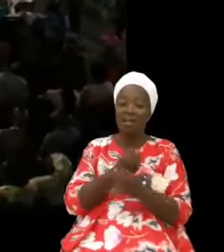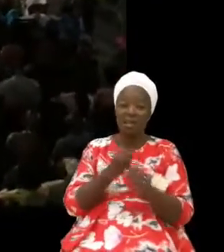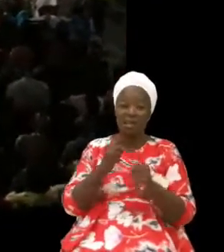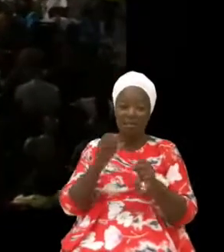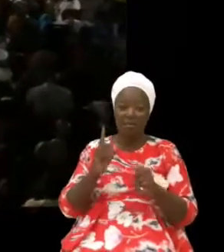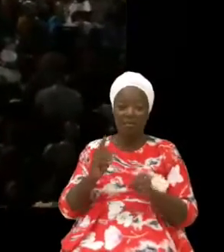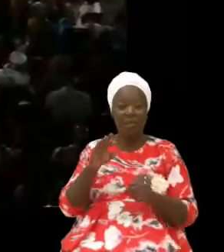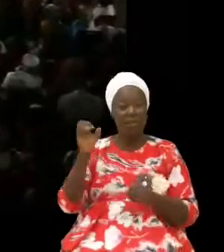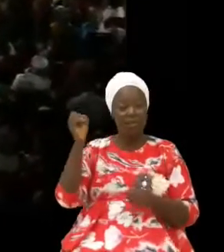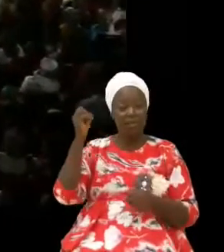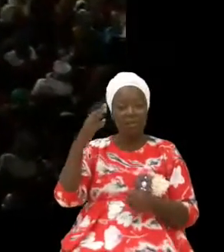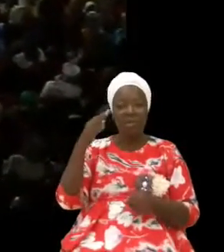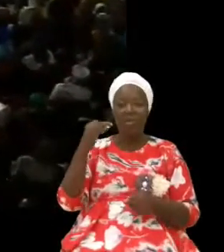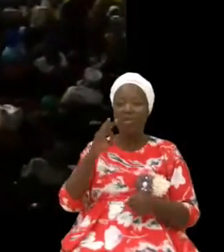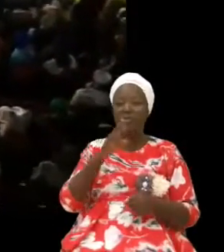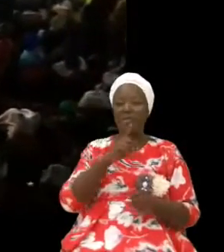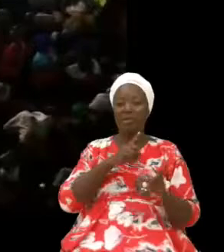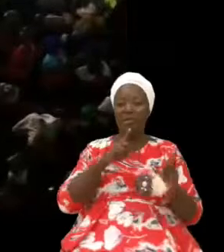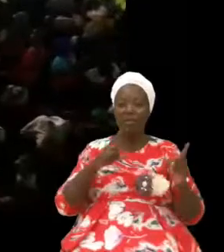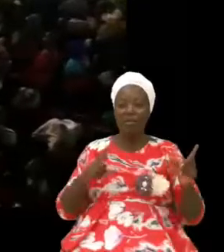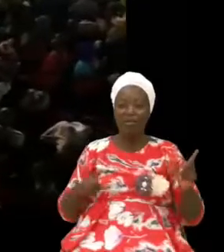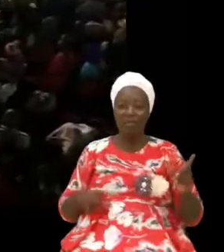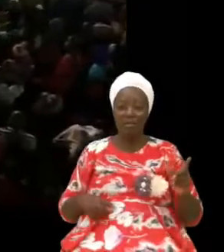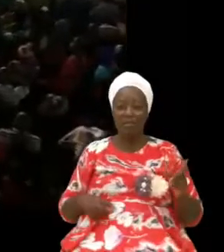the same thing here we are doing now.